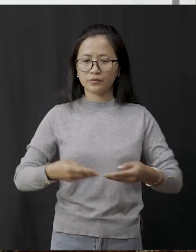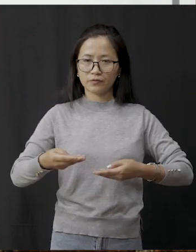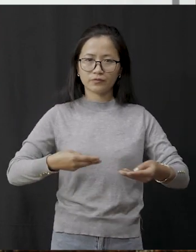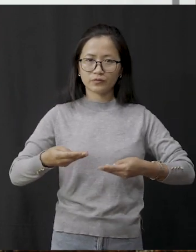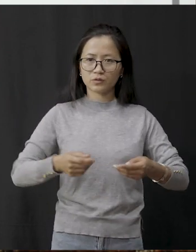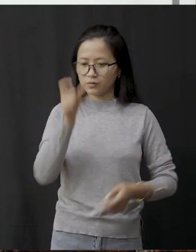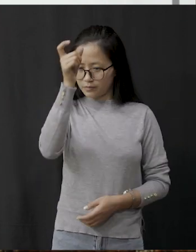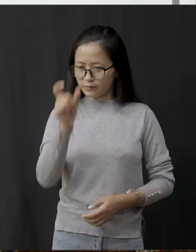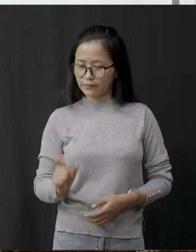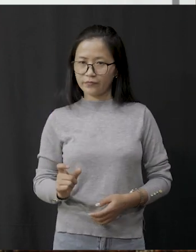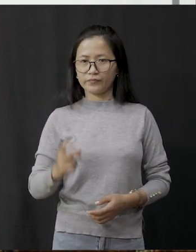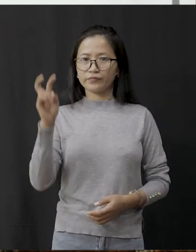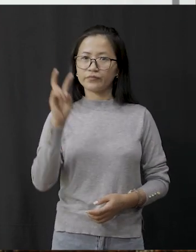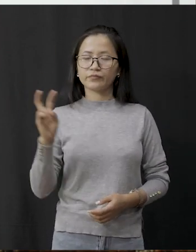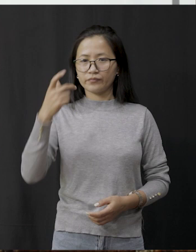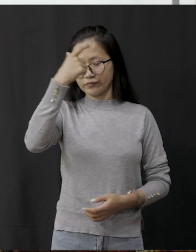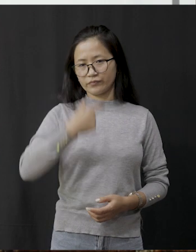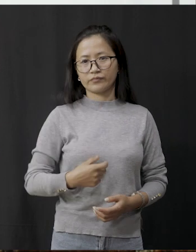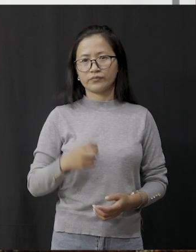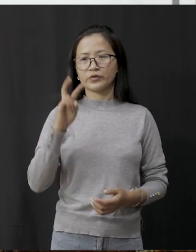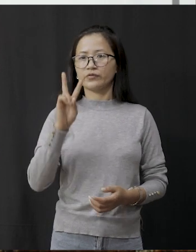vendor. Okay?